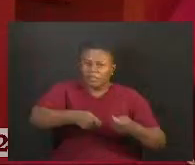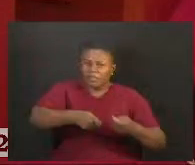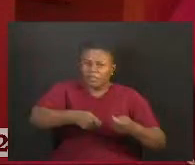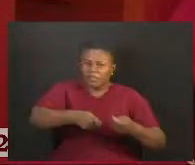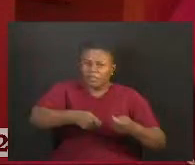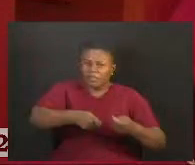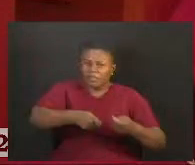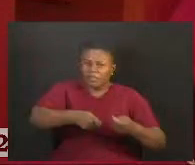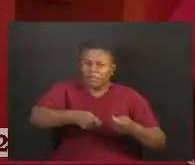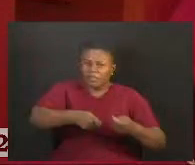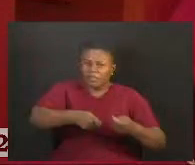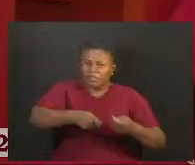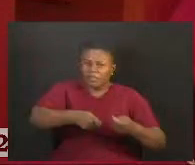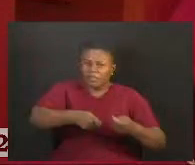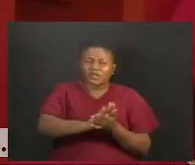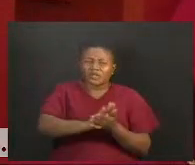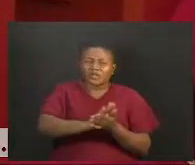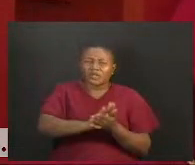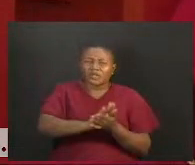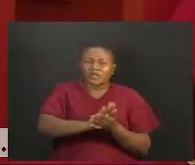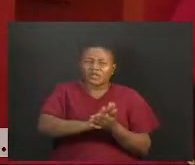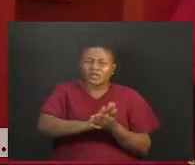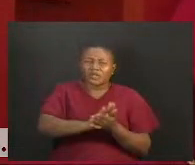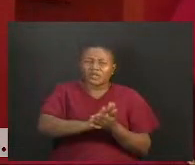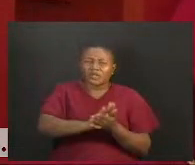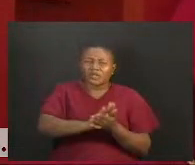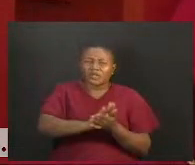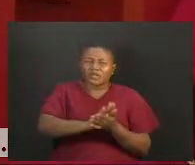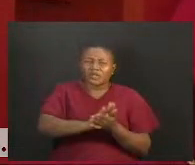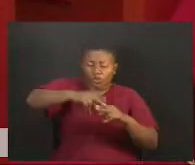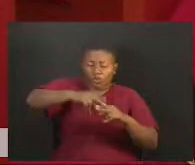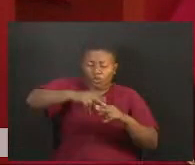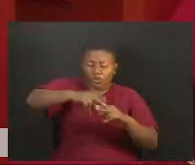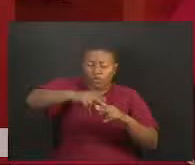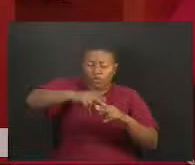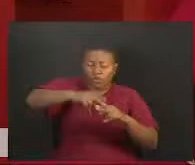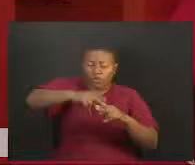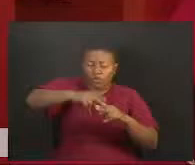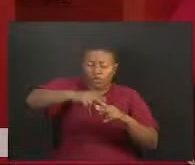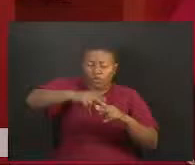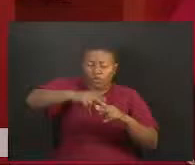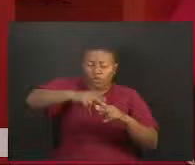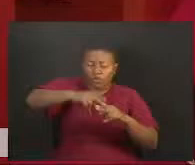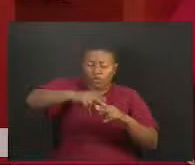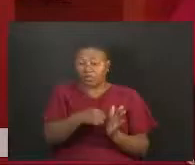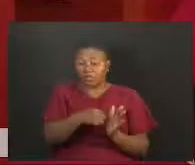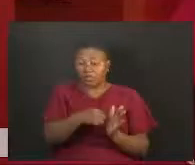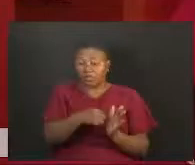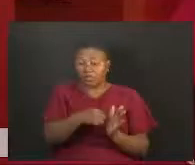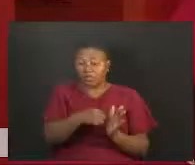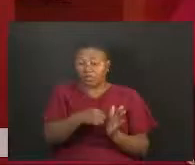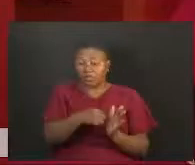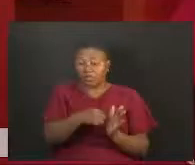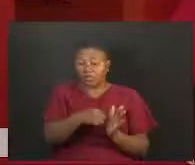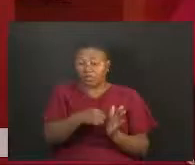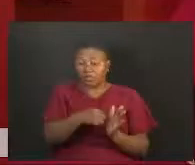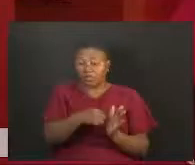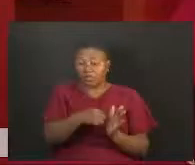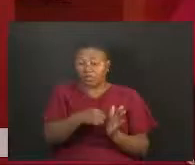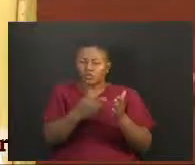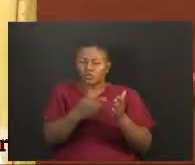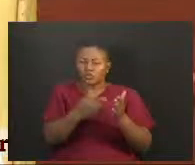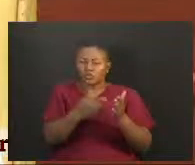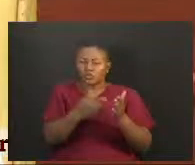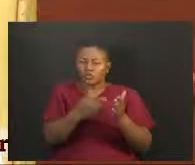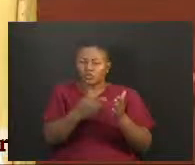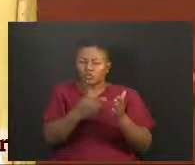planning impossible and increase the cost of doing business. This budget outlines far-reaching measures